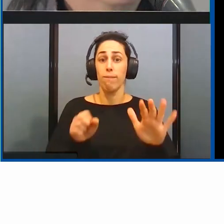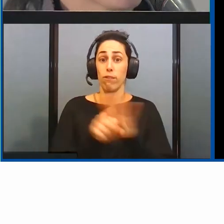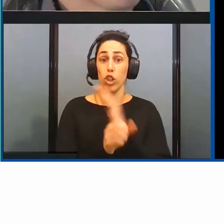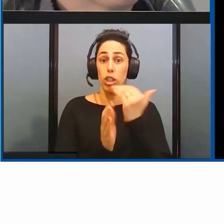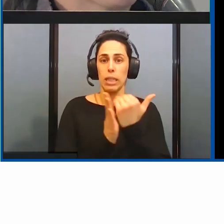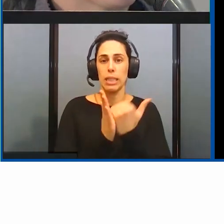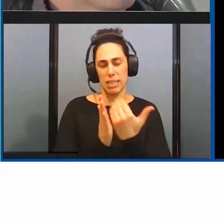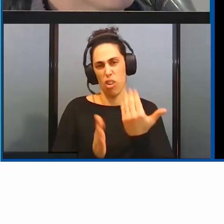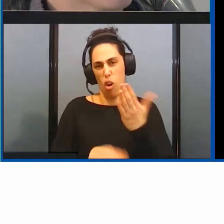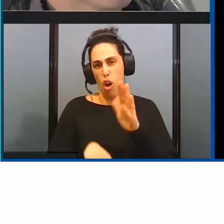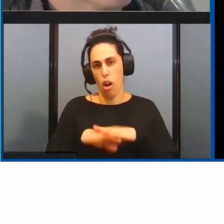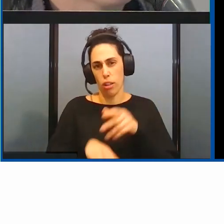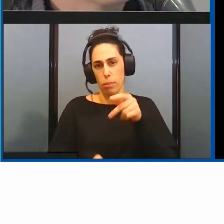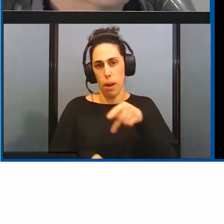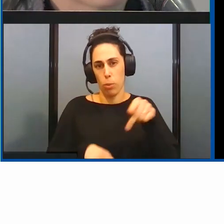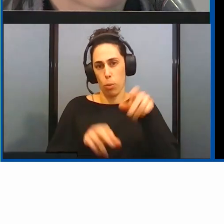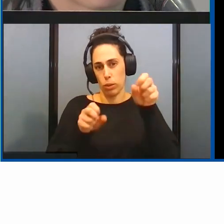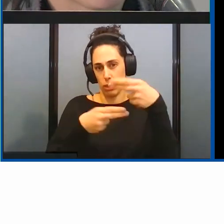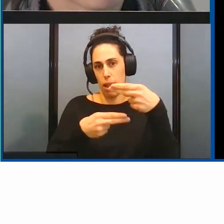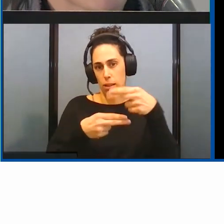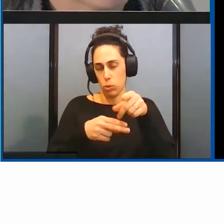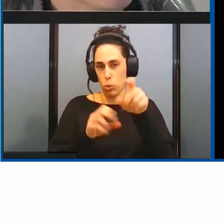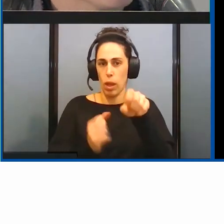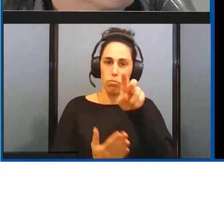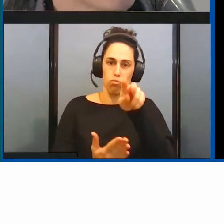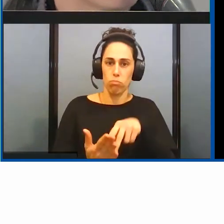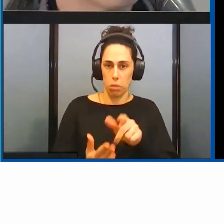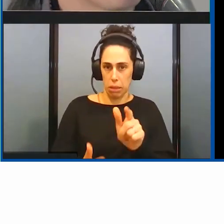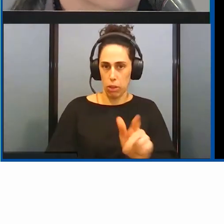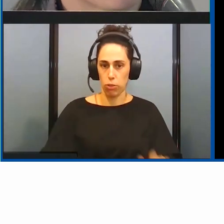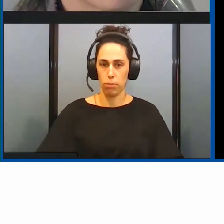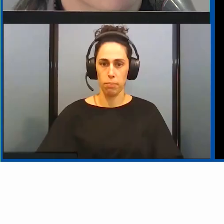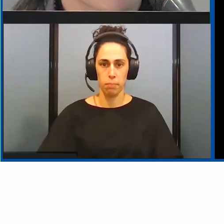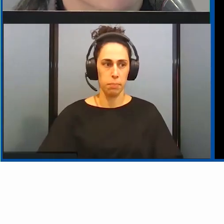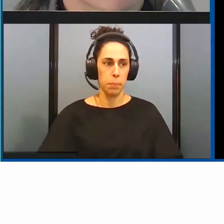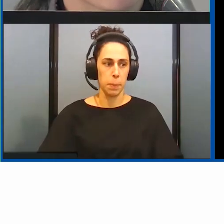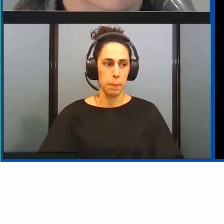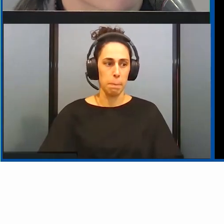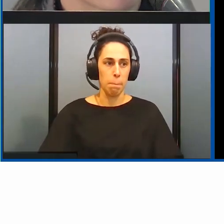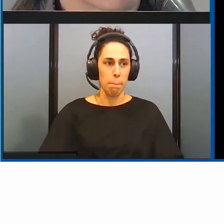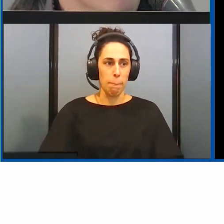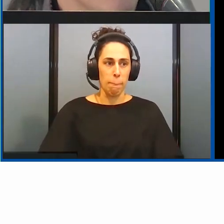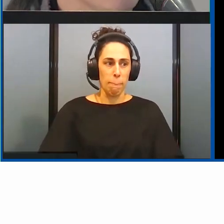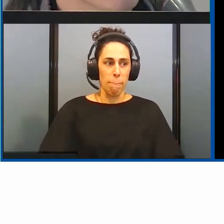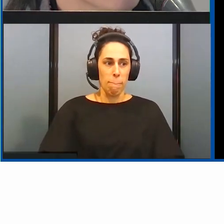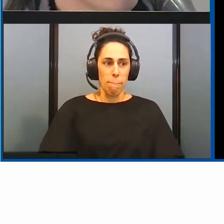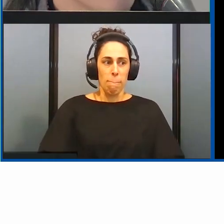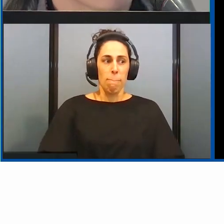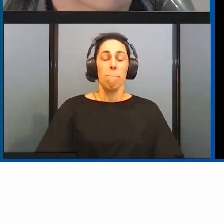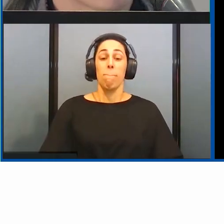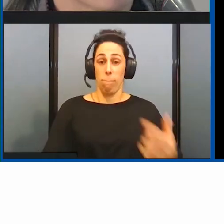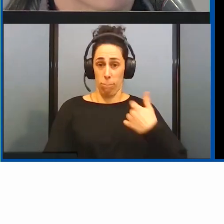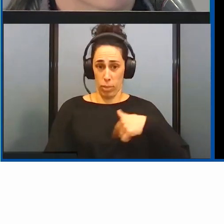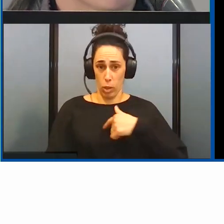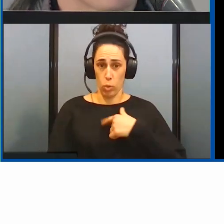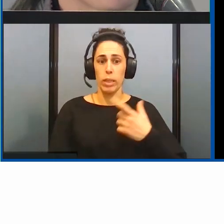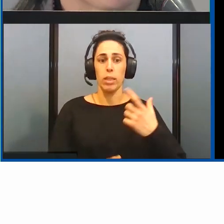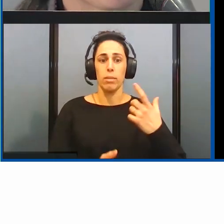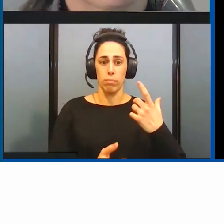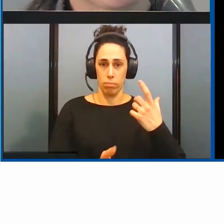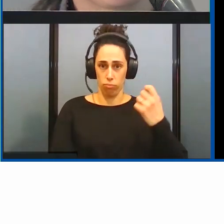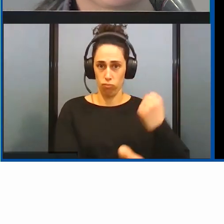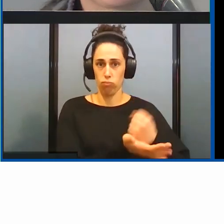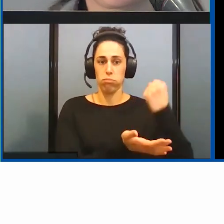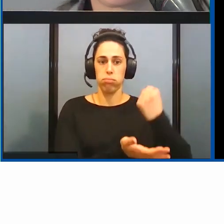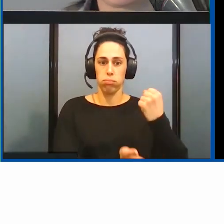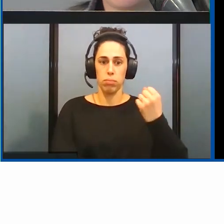So we are one of those specialty clinics. We have a provincial mandate. We were incorporated in 1978 as the Canadian